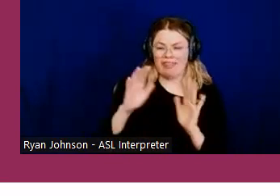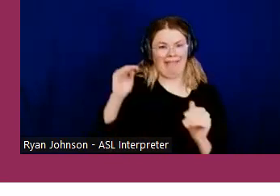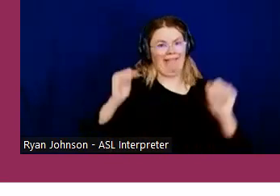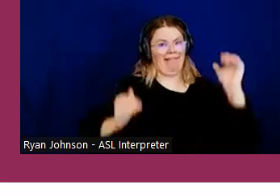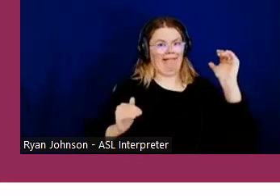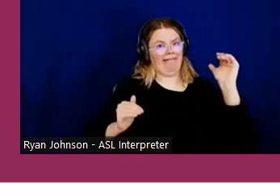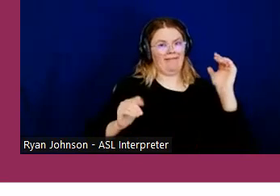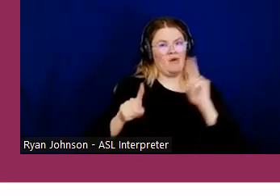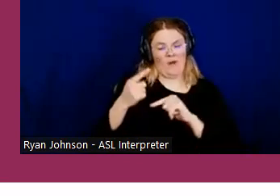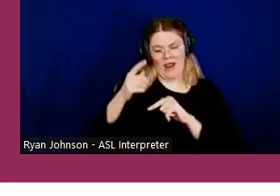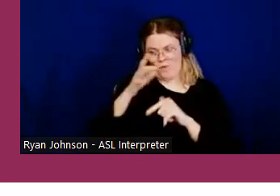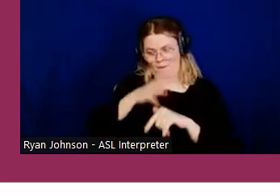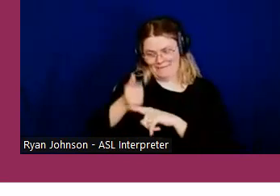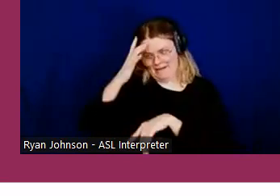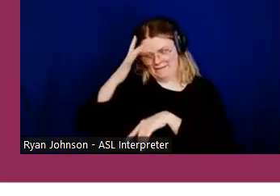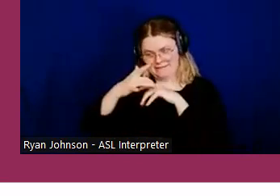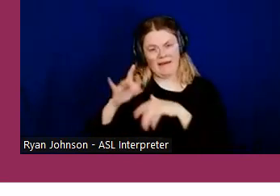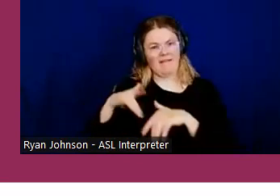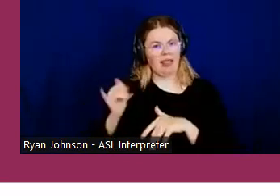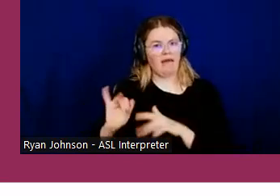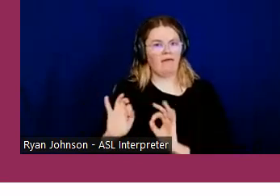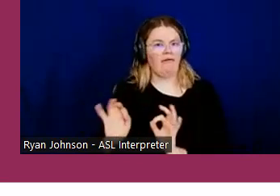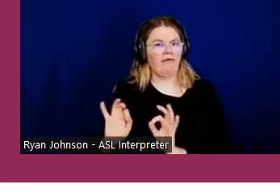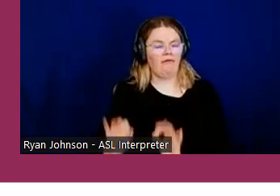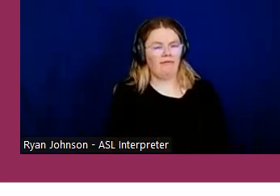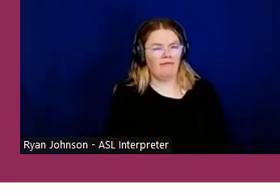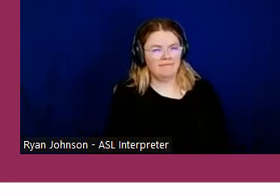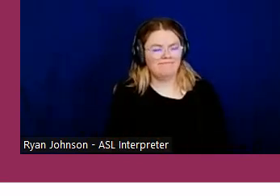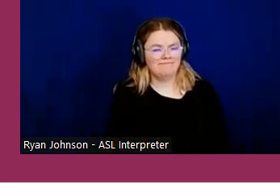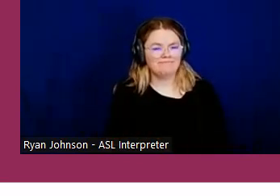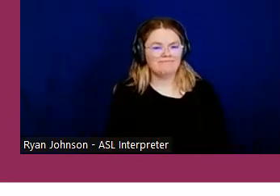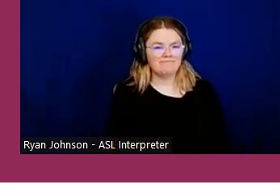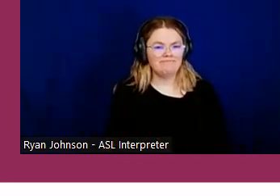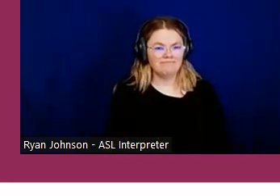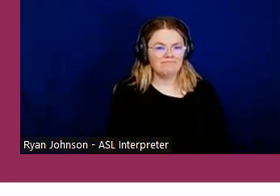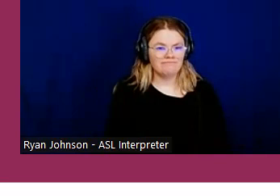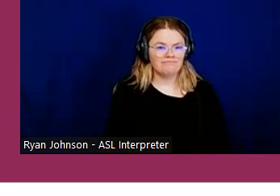It's lighthearted fun. And so there is this really,